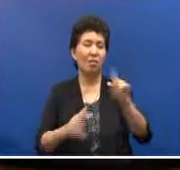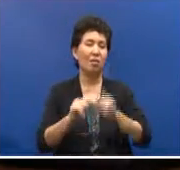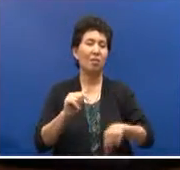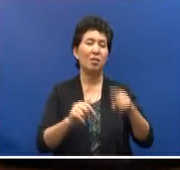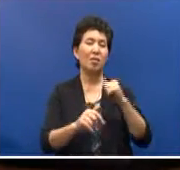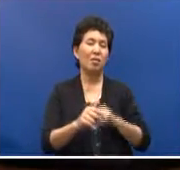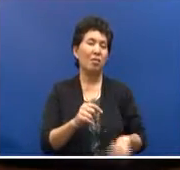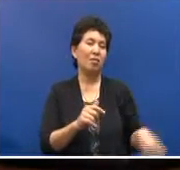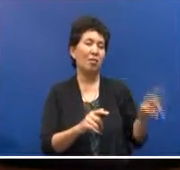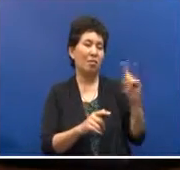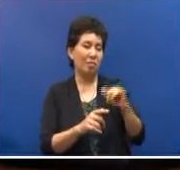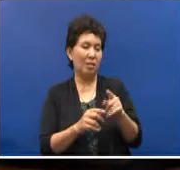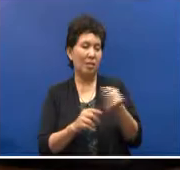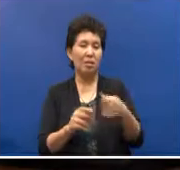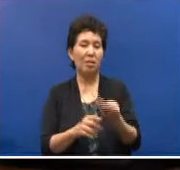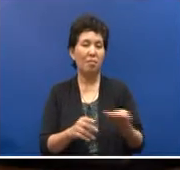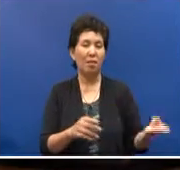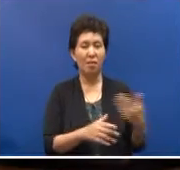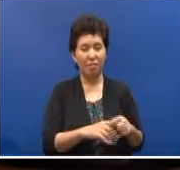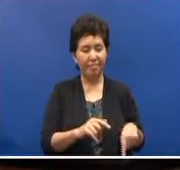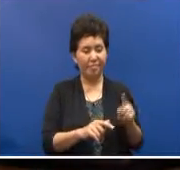the unworthy of equal treatment.